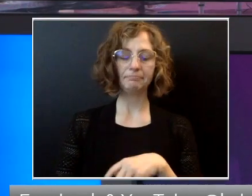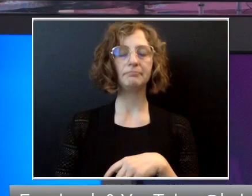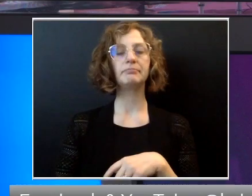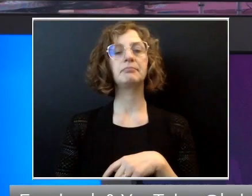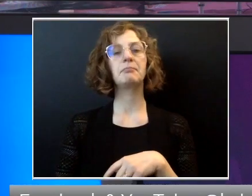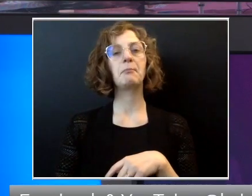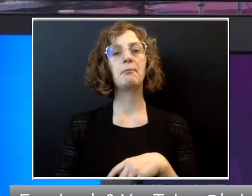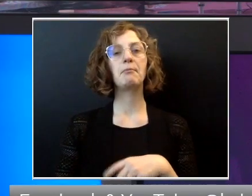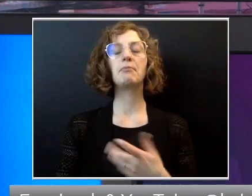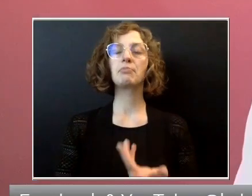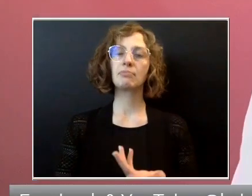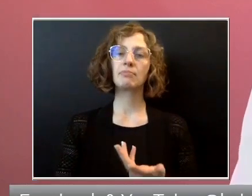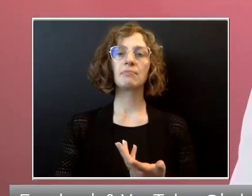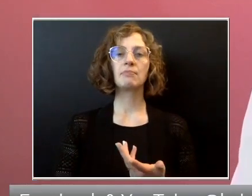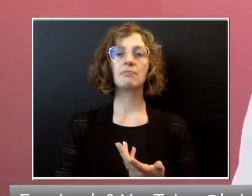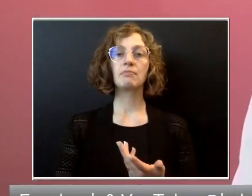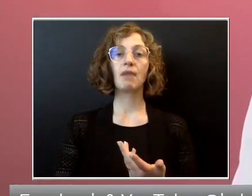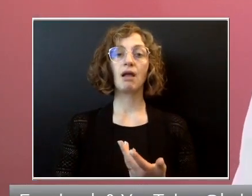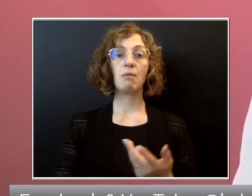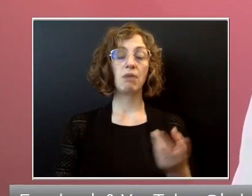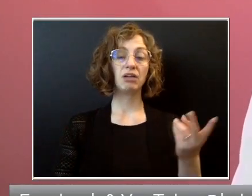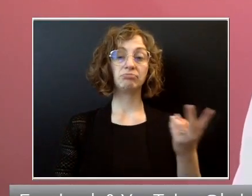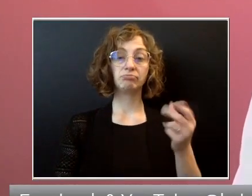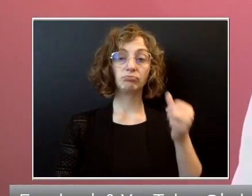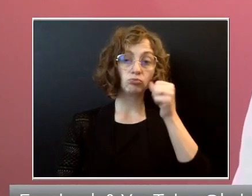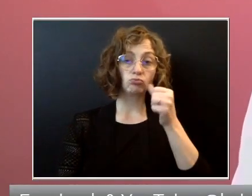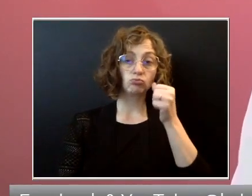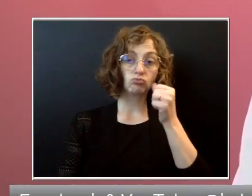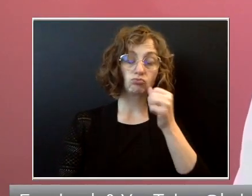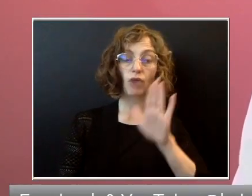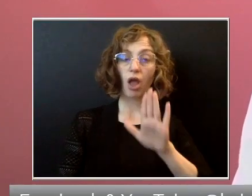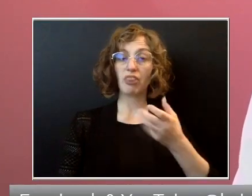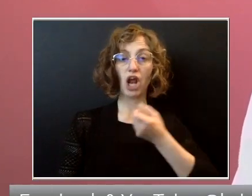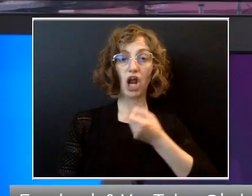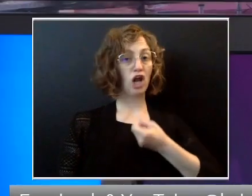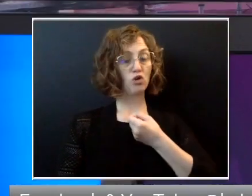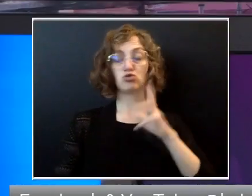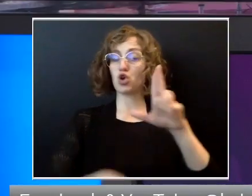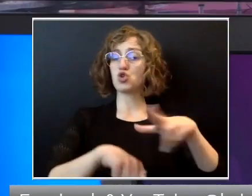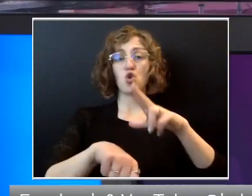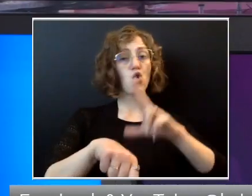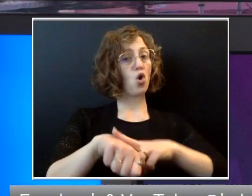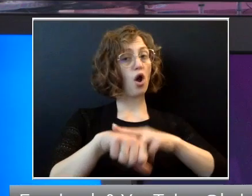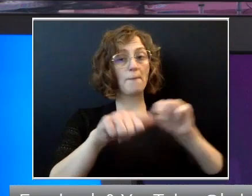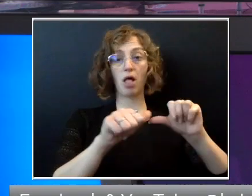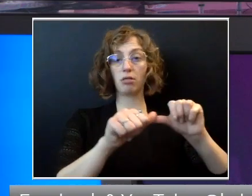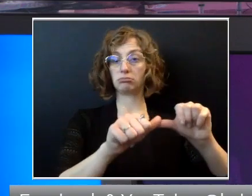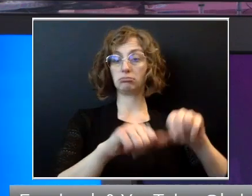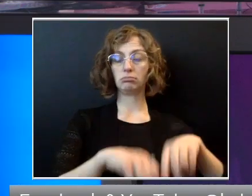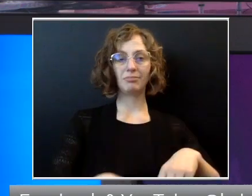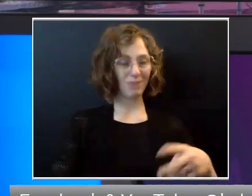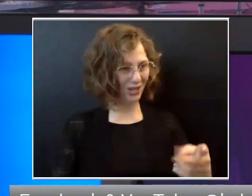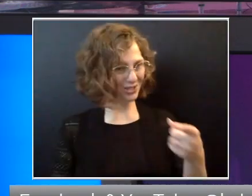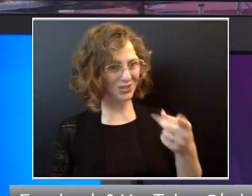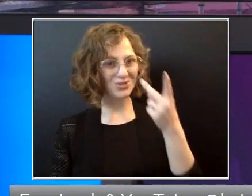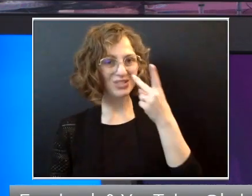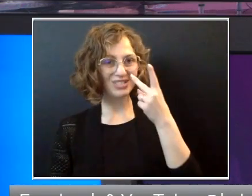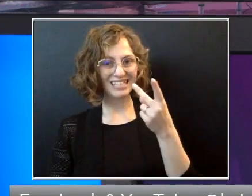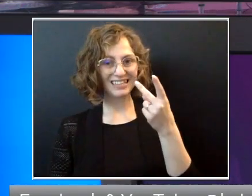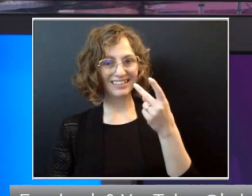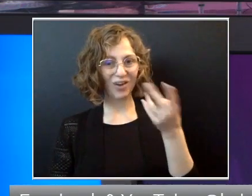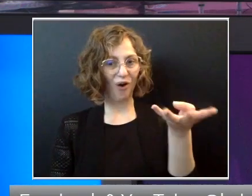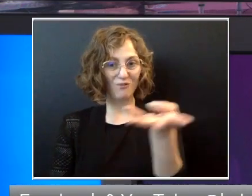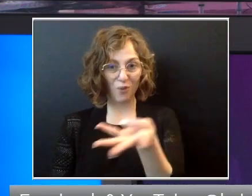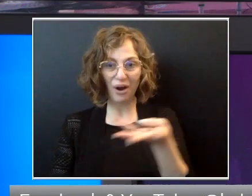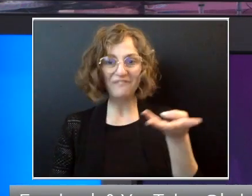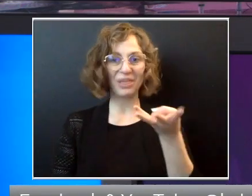But the girls so far, their echoes remain completely normal. Because you see all 4 of these family members. Does it have anything to do, I